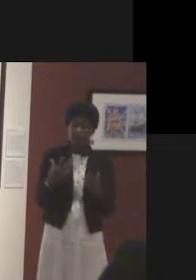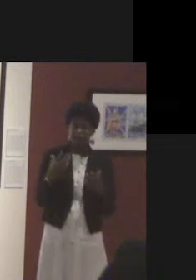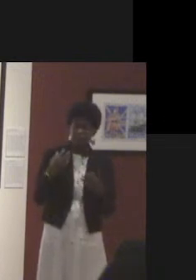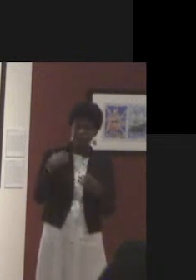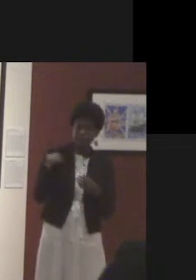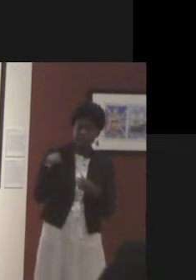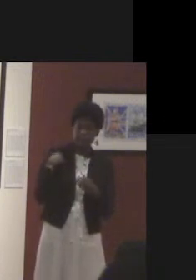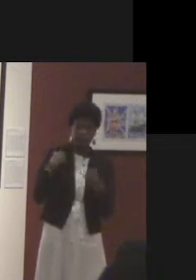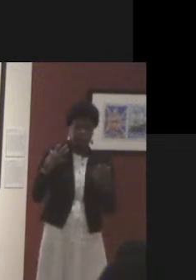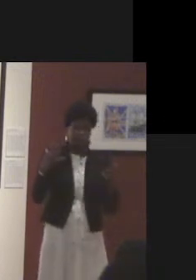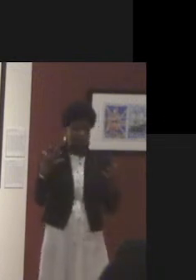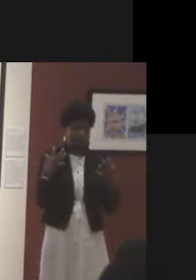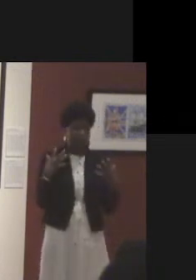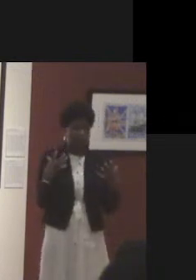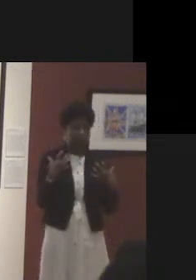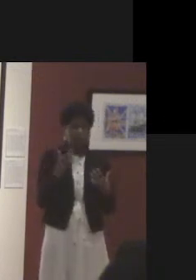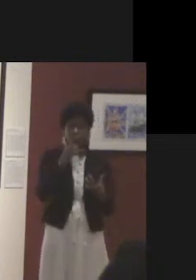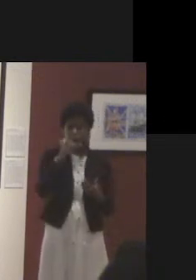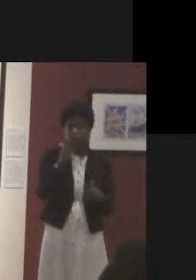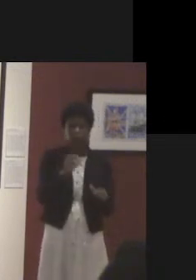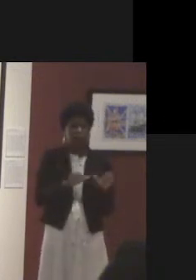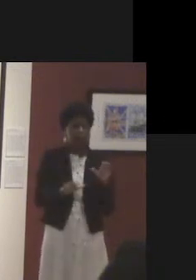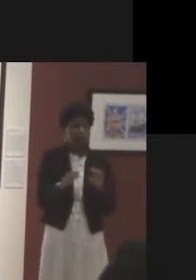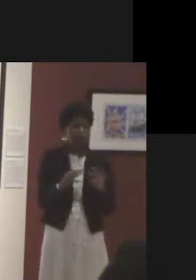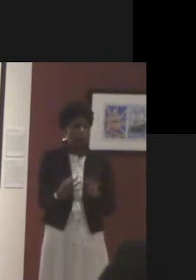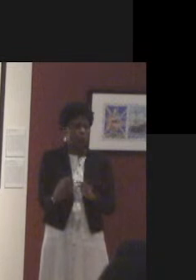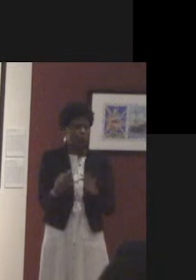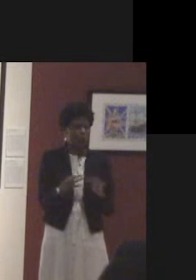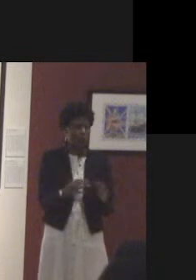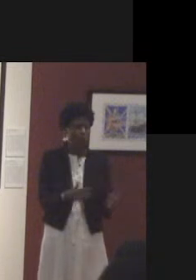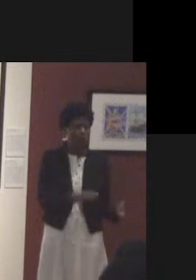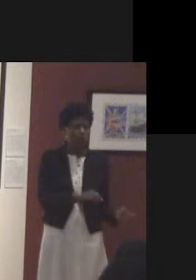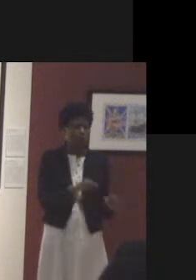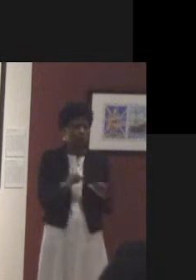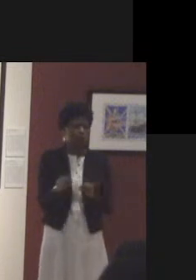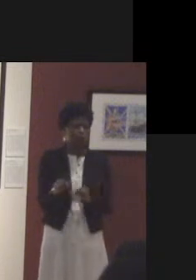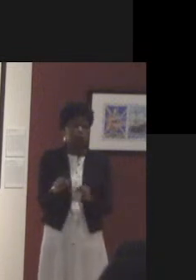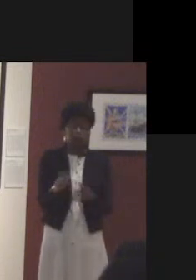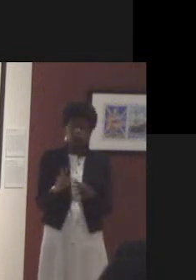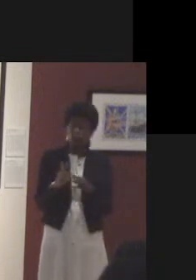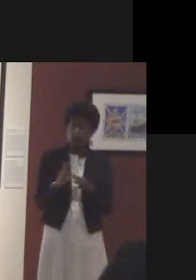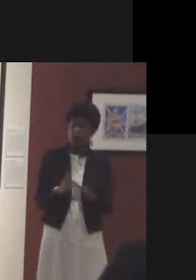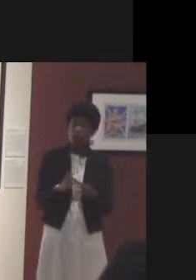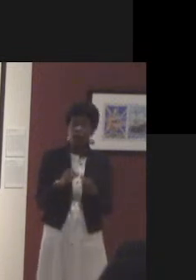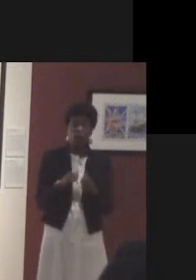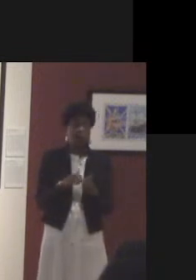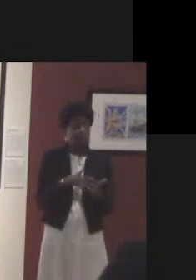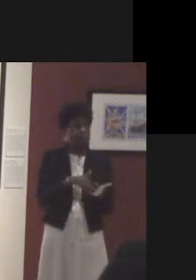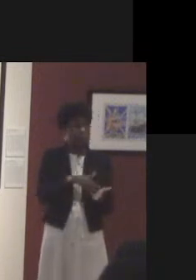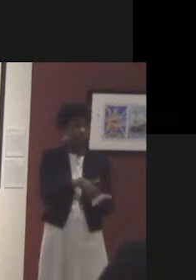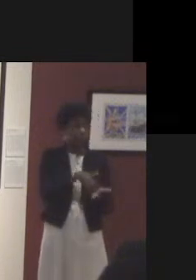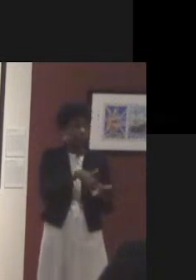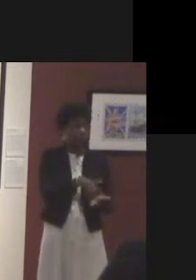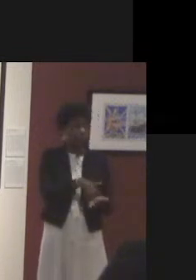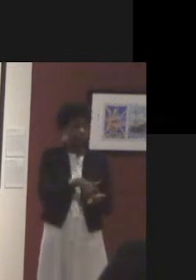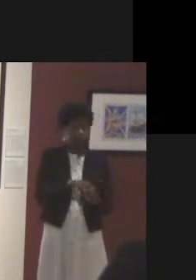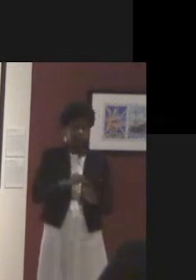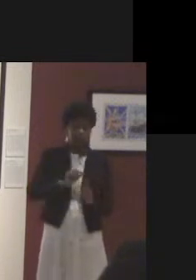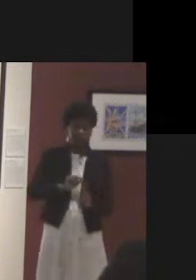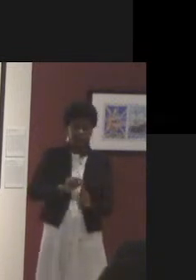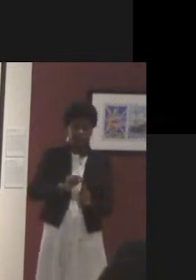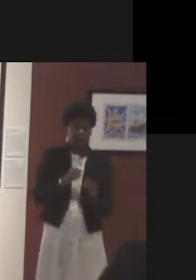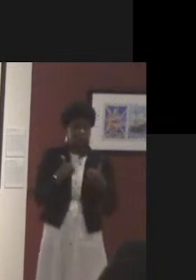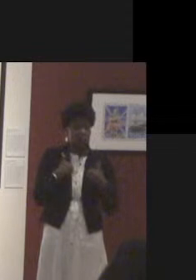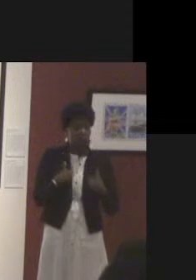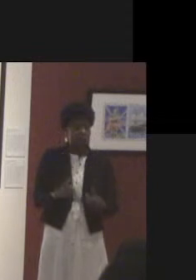to the effects of chemical warfare. They draw a connection between the vulnerability of Oppenheim's body